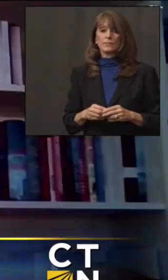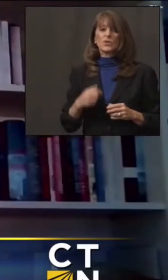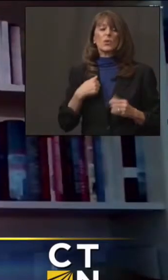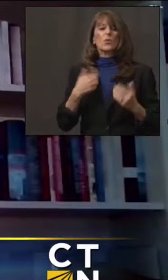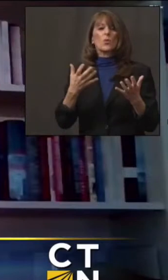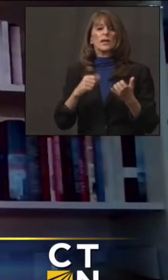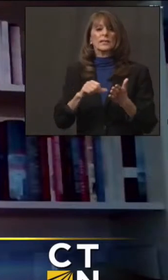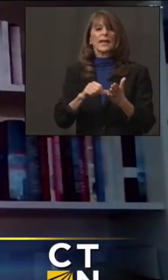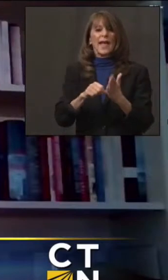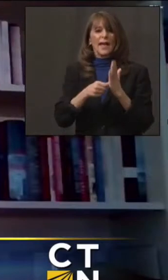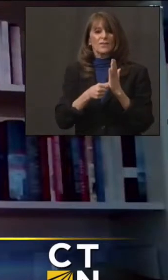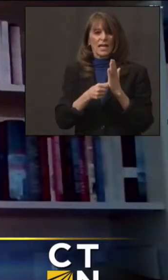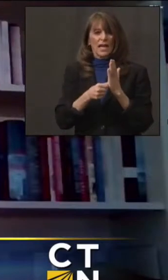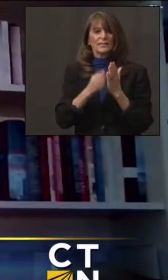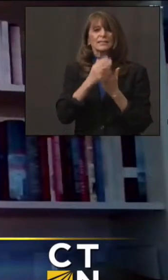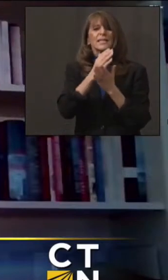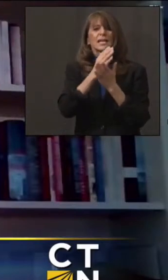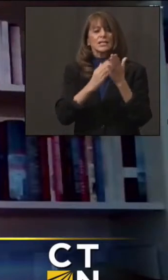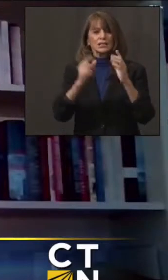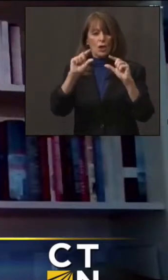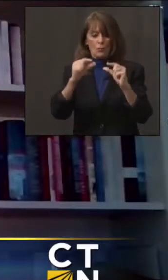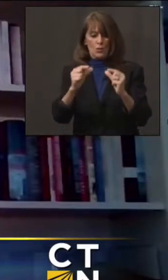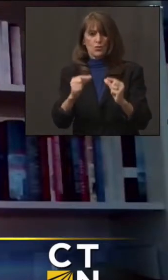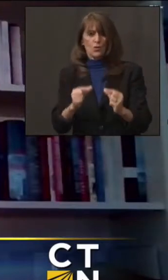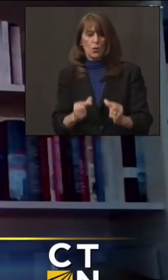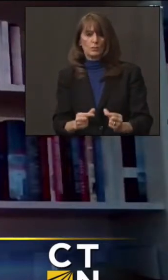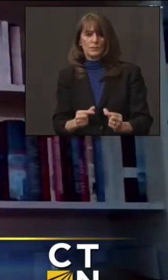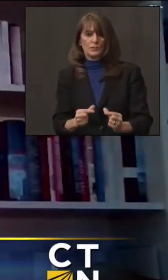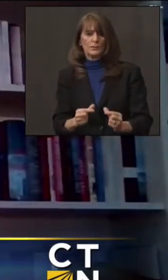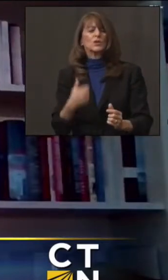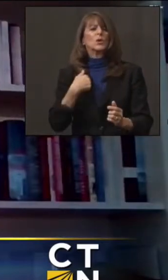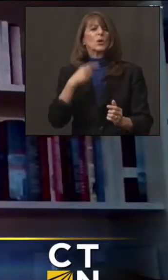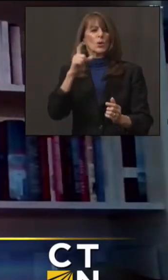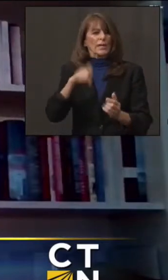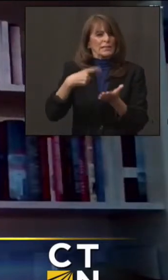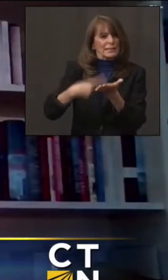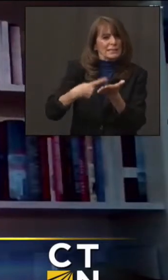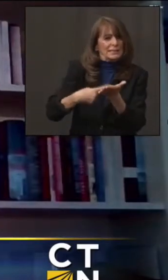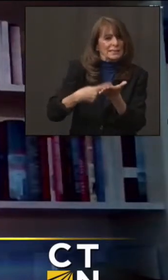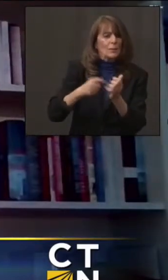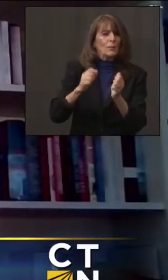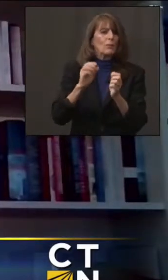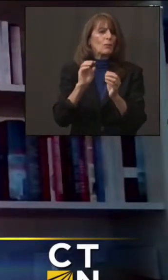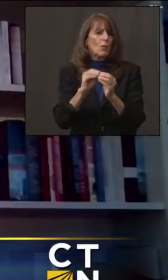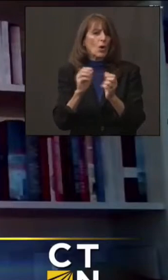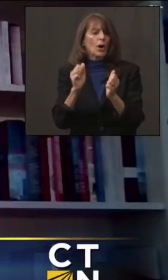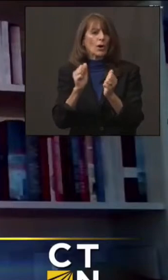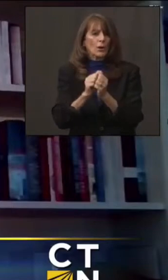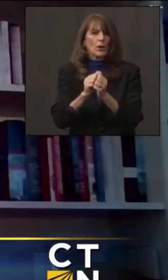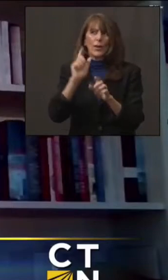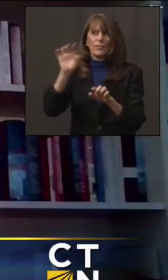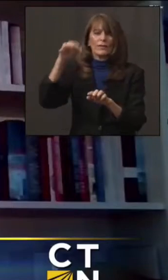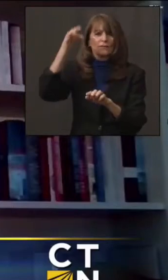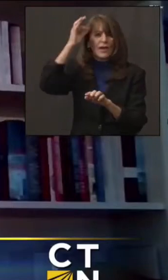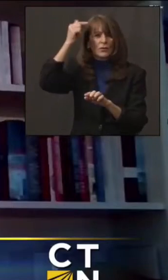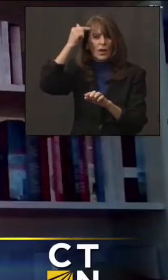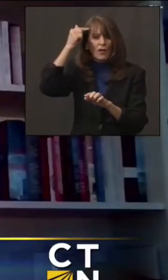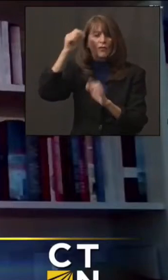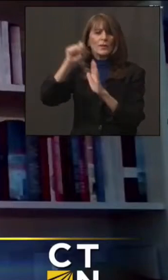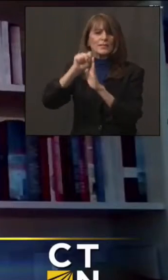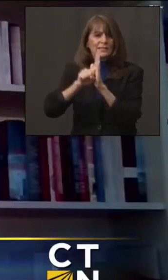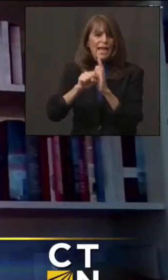these subcategories that we've talked about, we have further work to do in partnership with our federal and state and